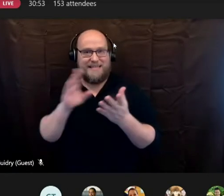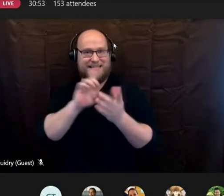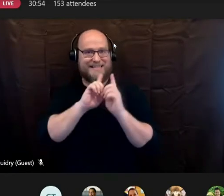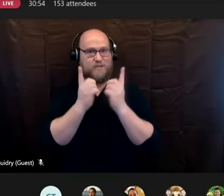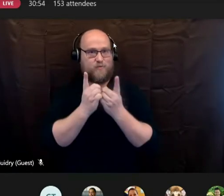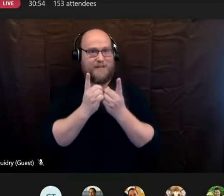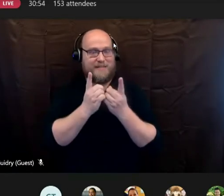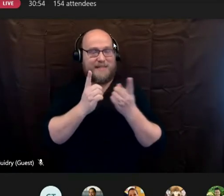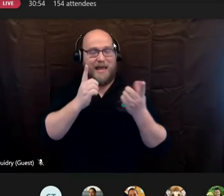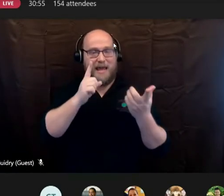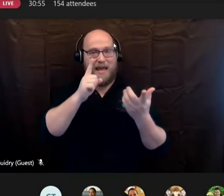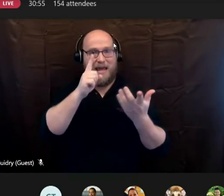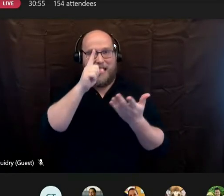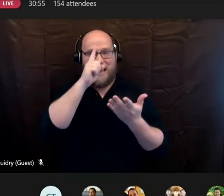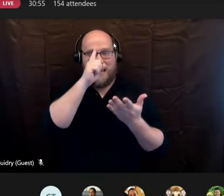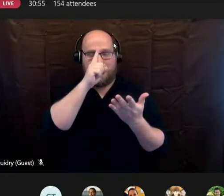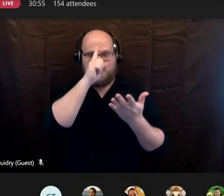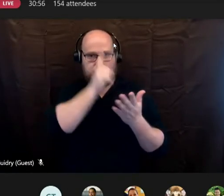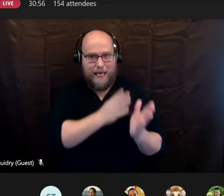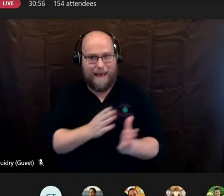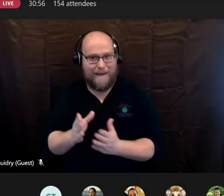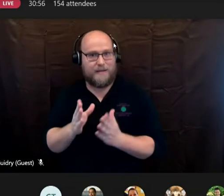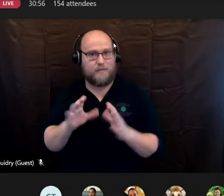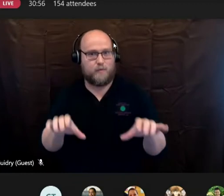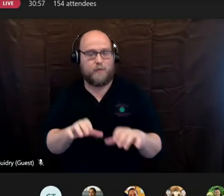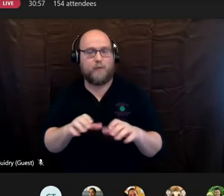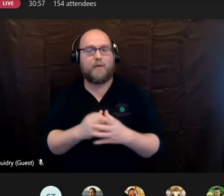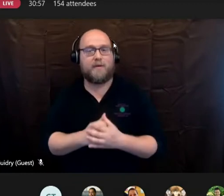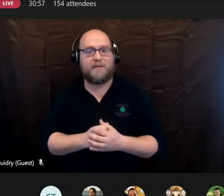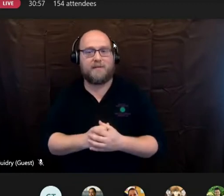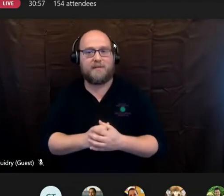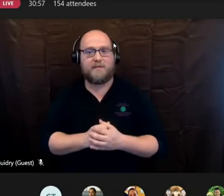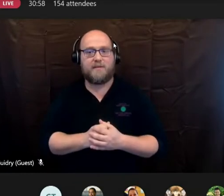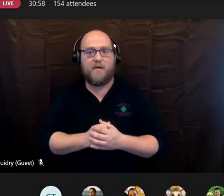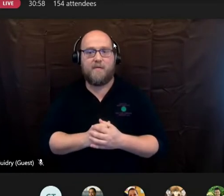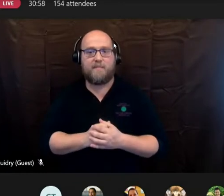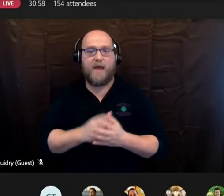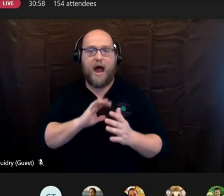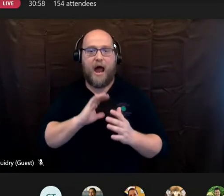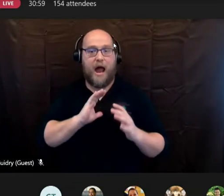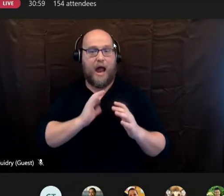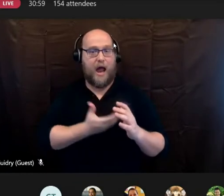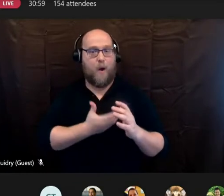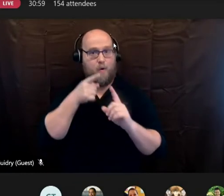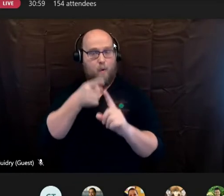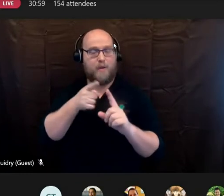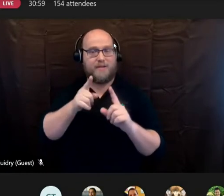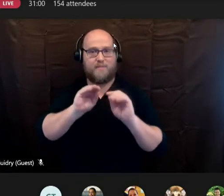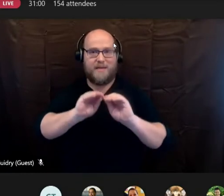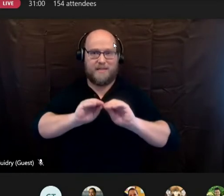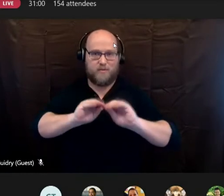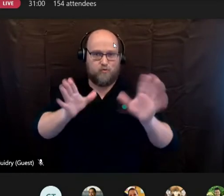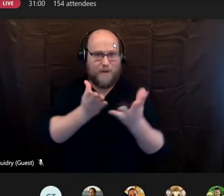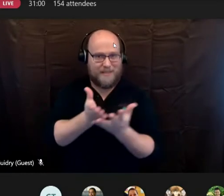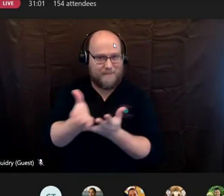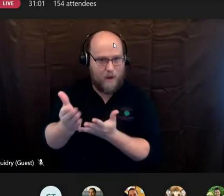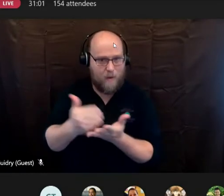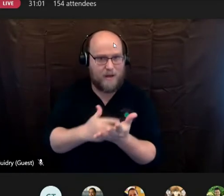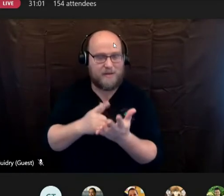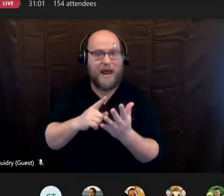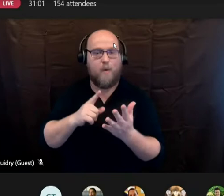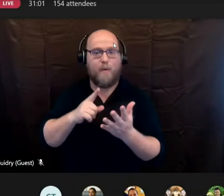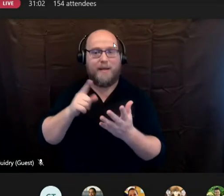as possible about this step so that we can continue to engage with all of you about what the future looks like and what